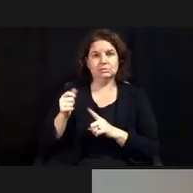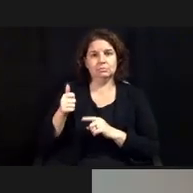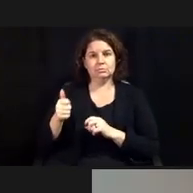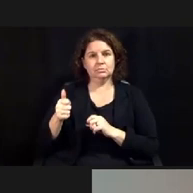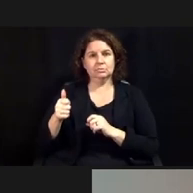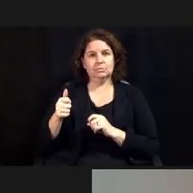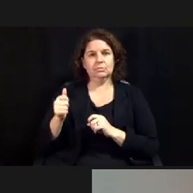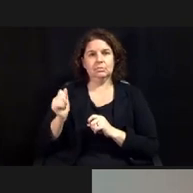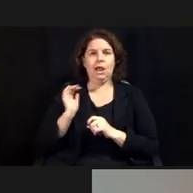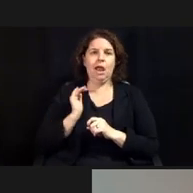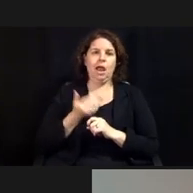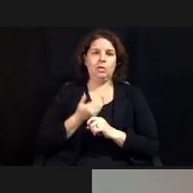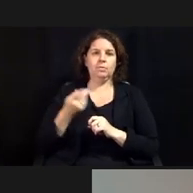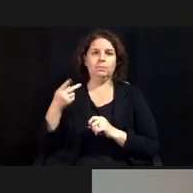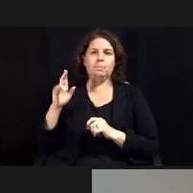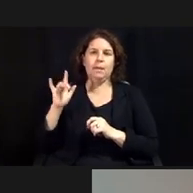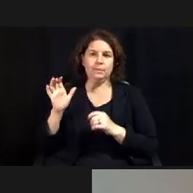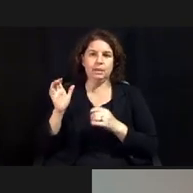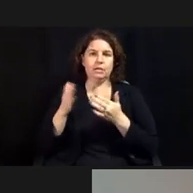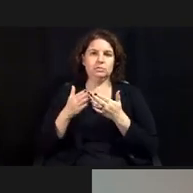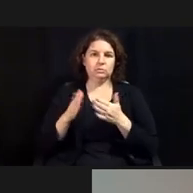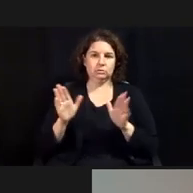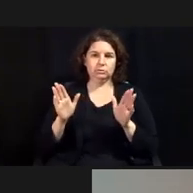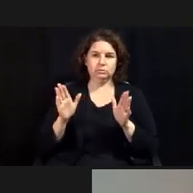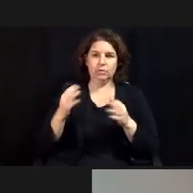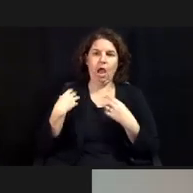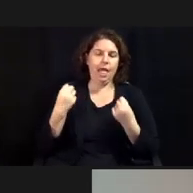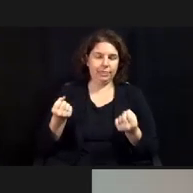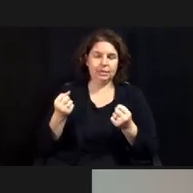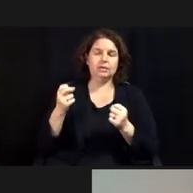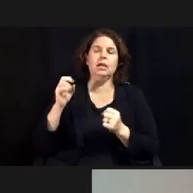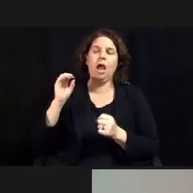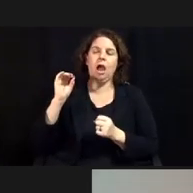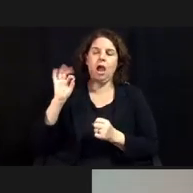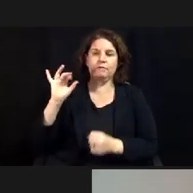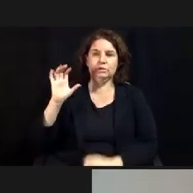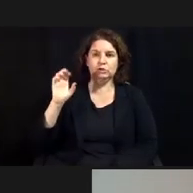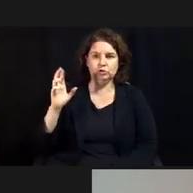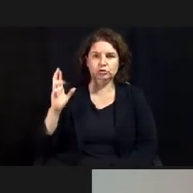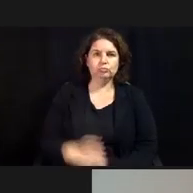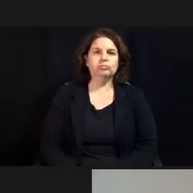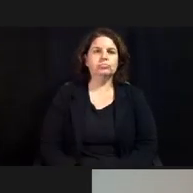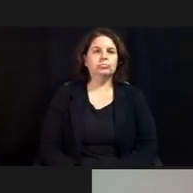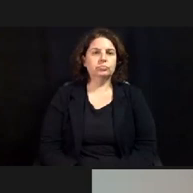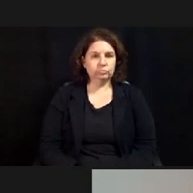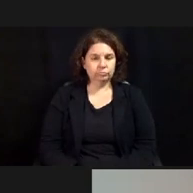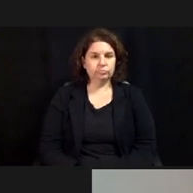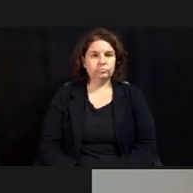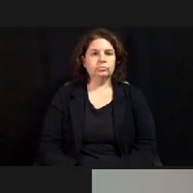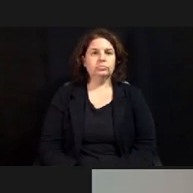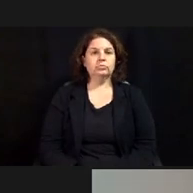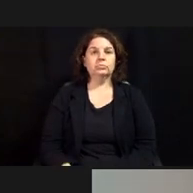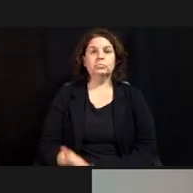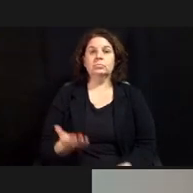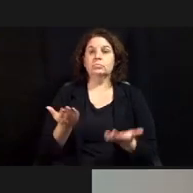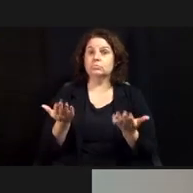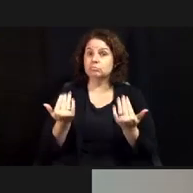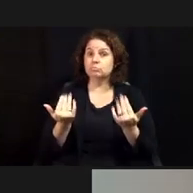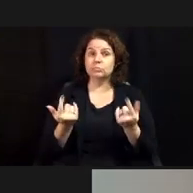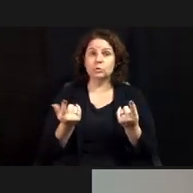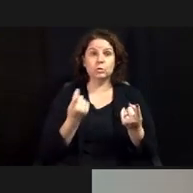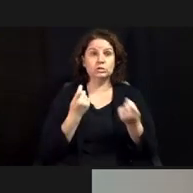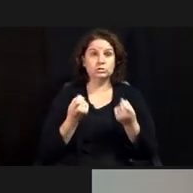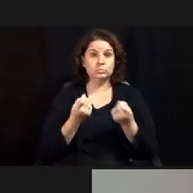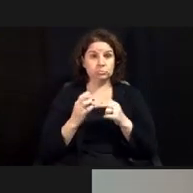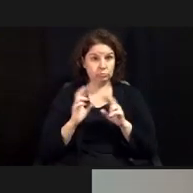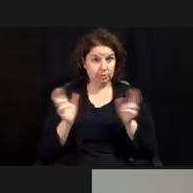Officer. Okay, now let's dive into the questions that were submitted by our local residents just before the